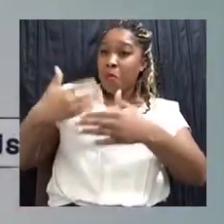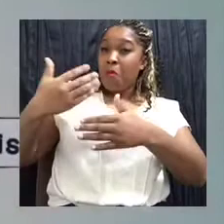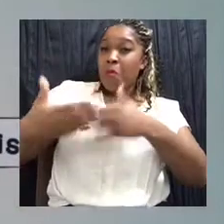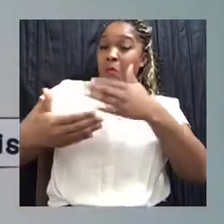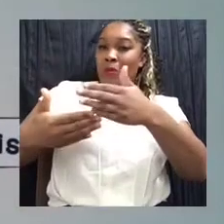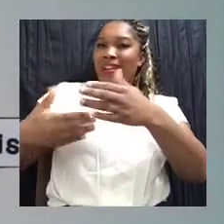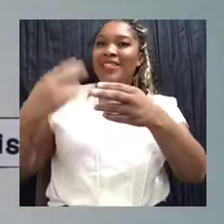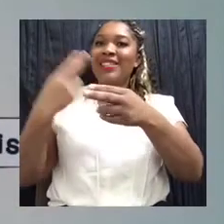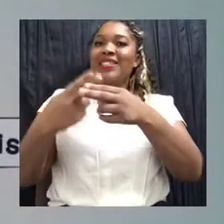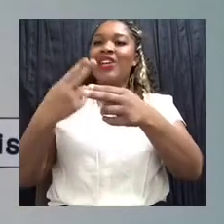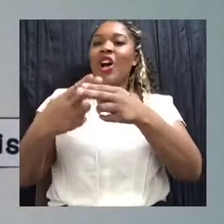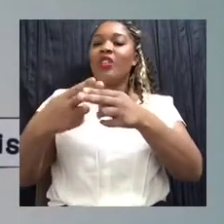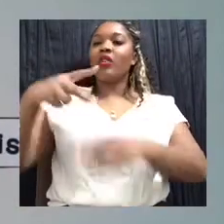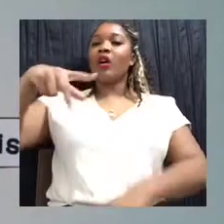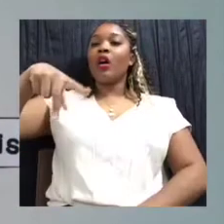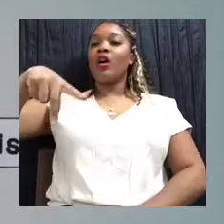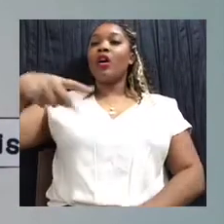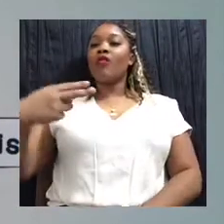photosynthesis.